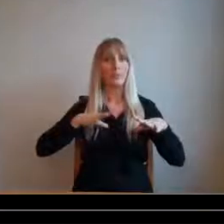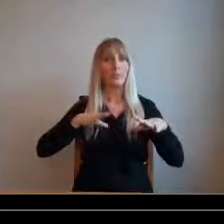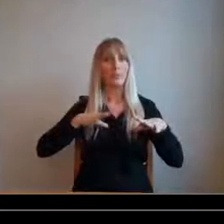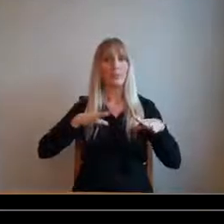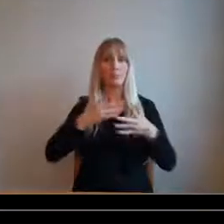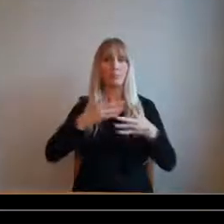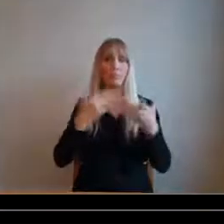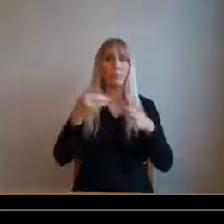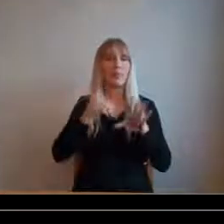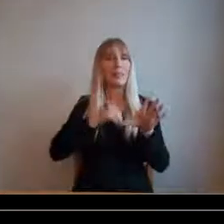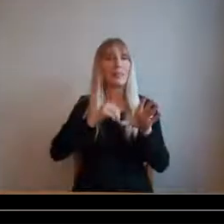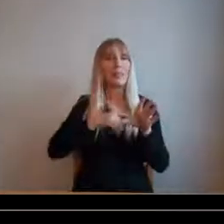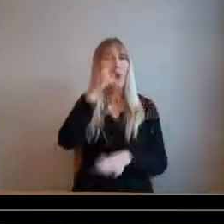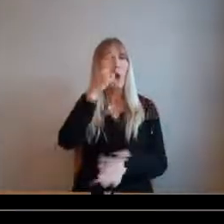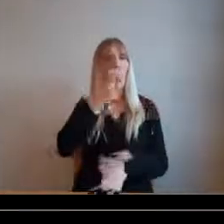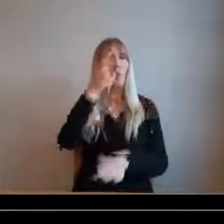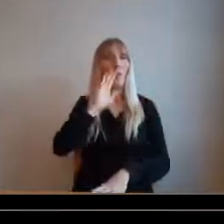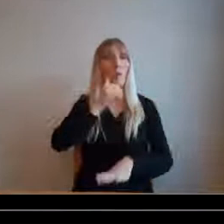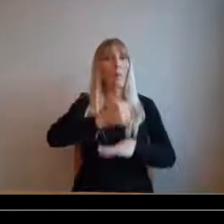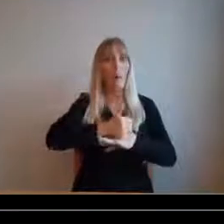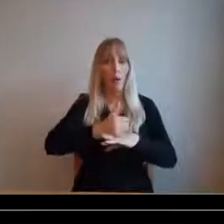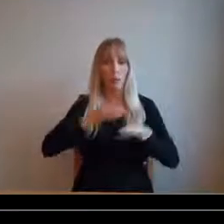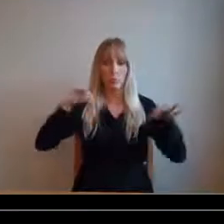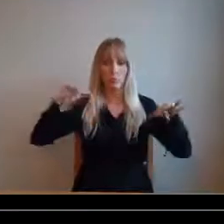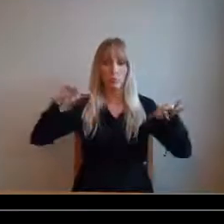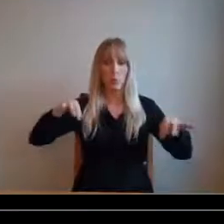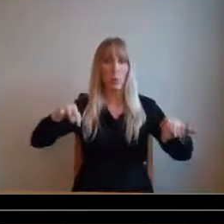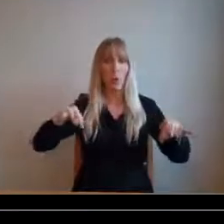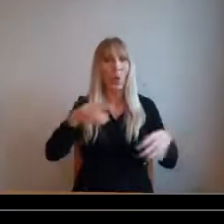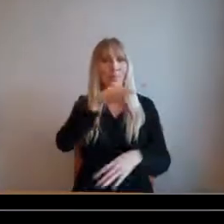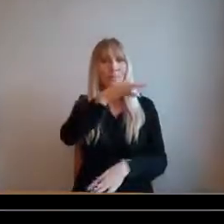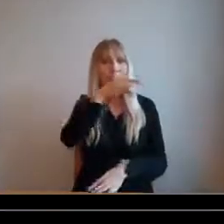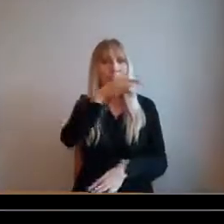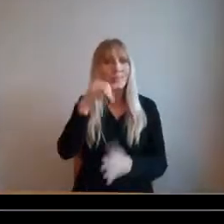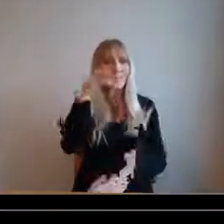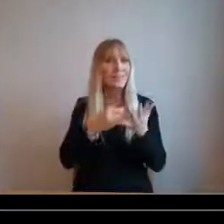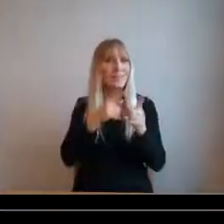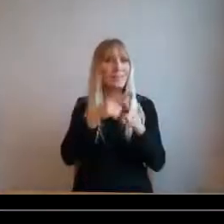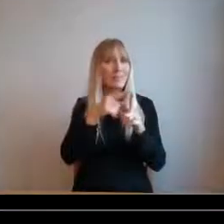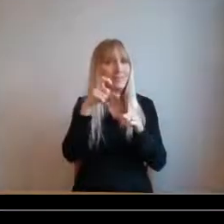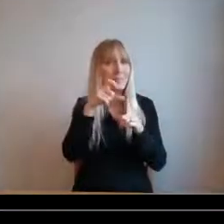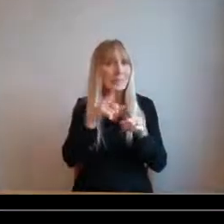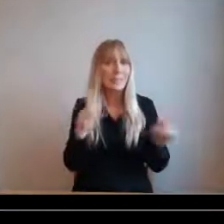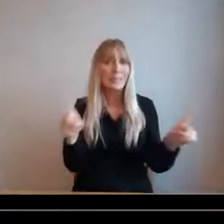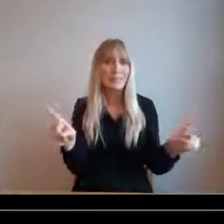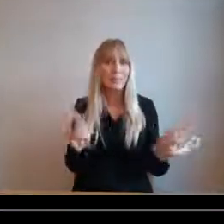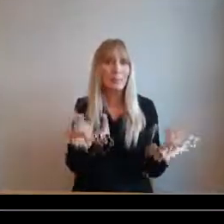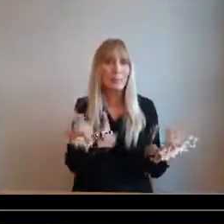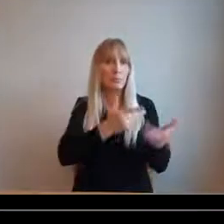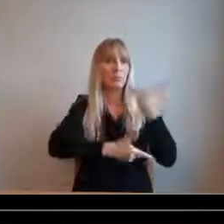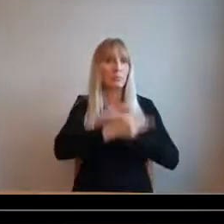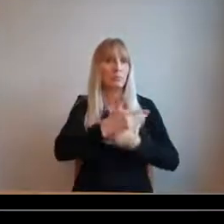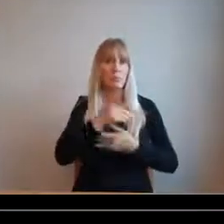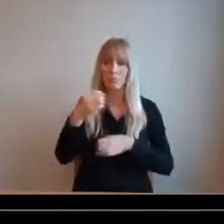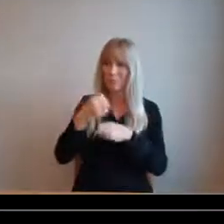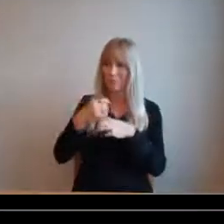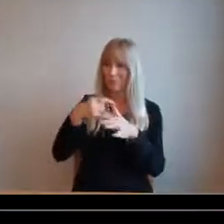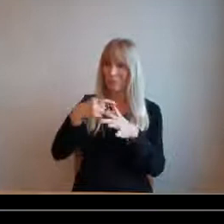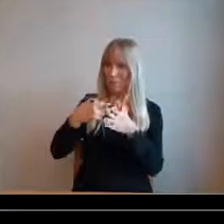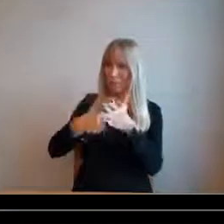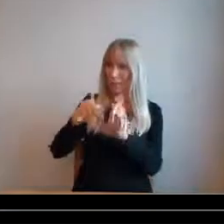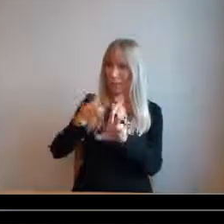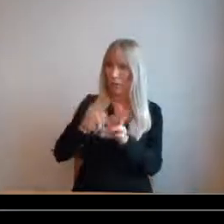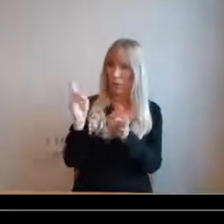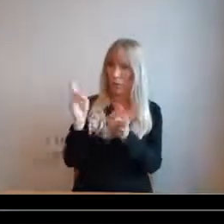and large when they're planted? Gary, I don't know if that's I mean, offering information on. Yeah, I